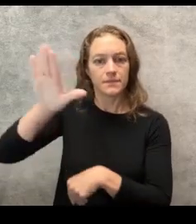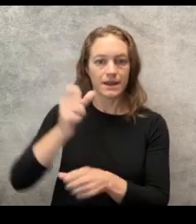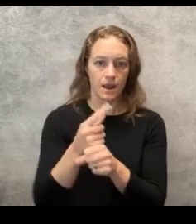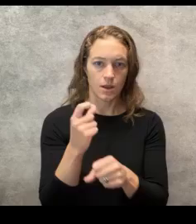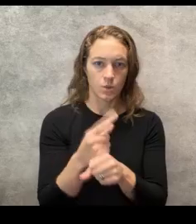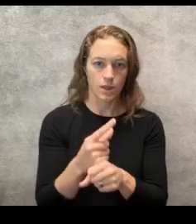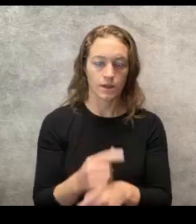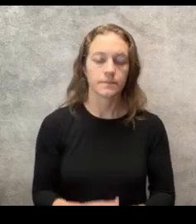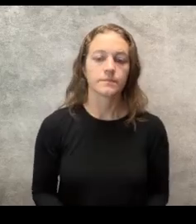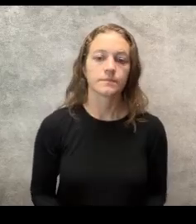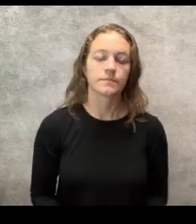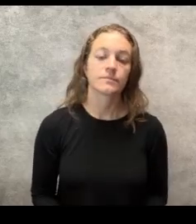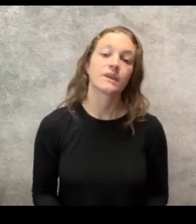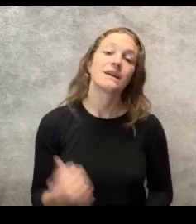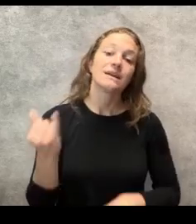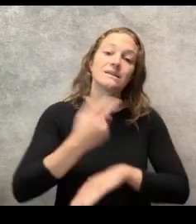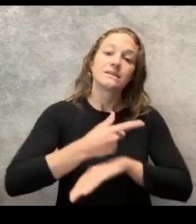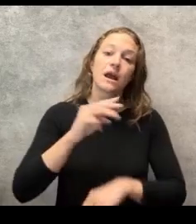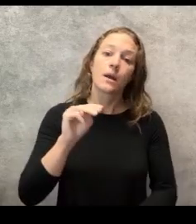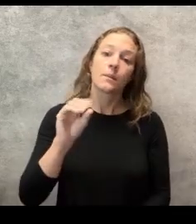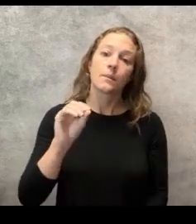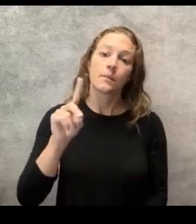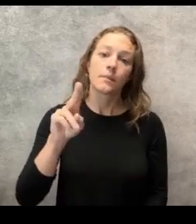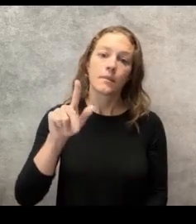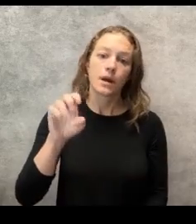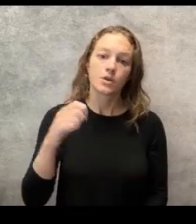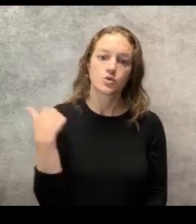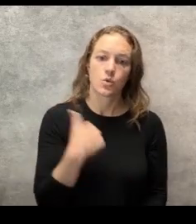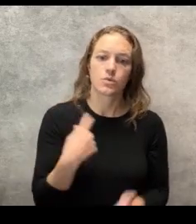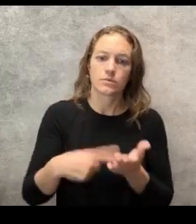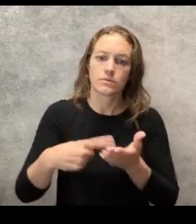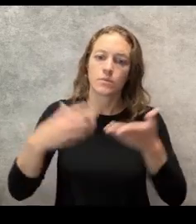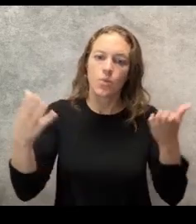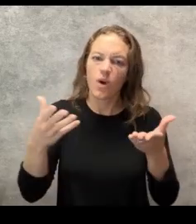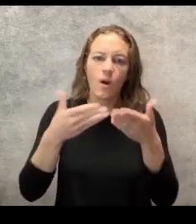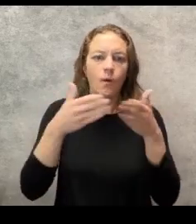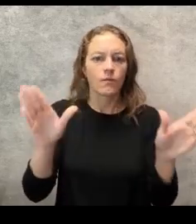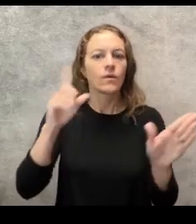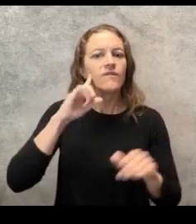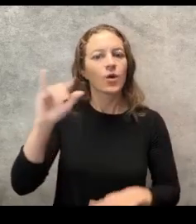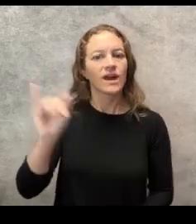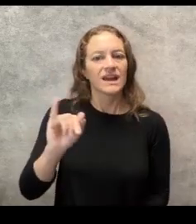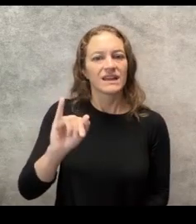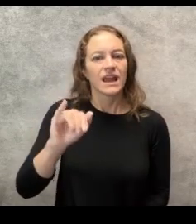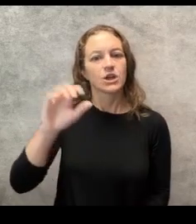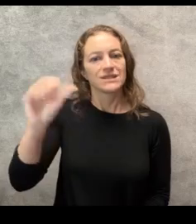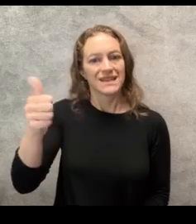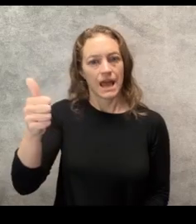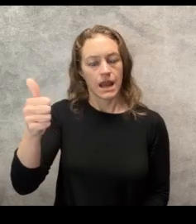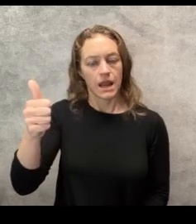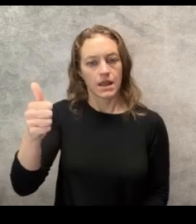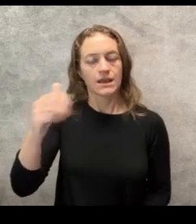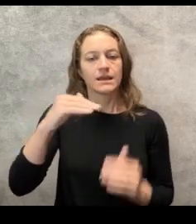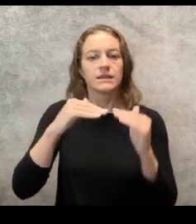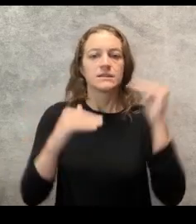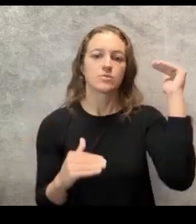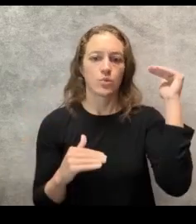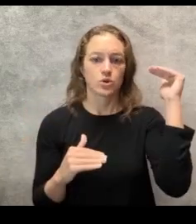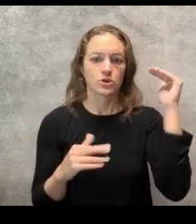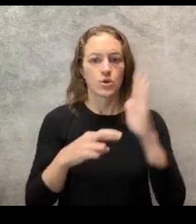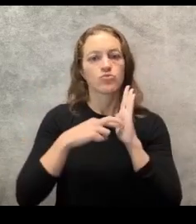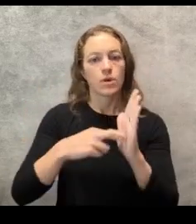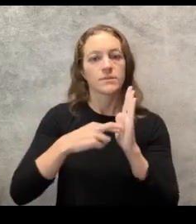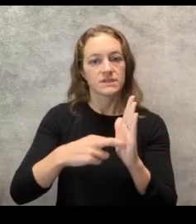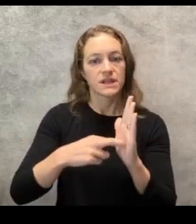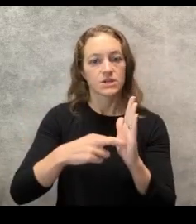In today's module, we will be discussing an overview of Indicator 10, Disproportionate Representation in